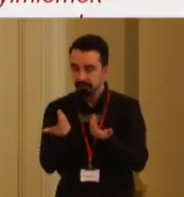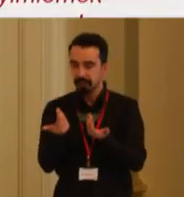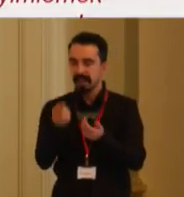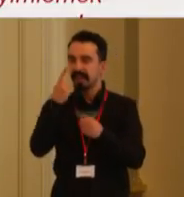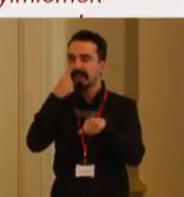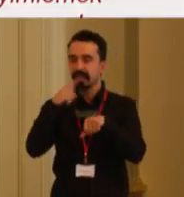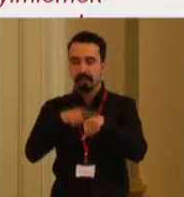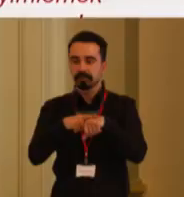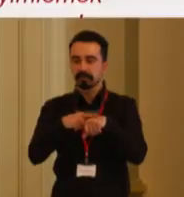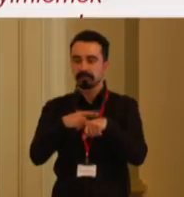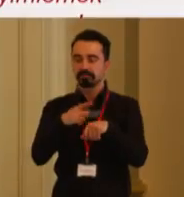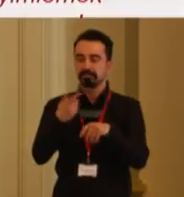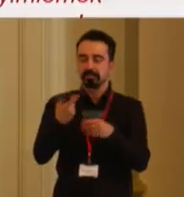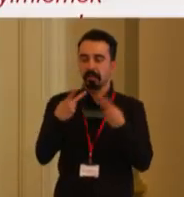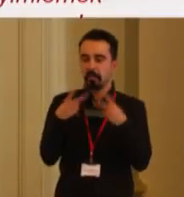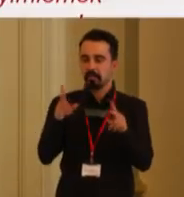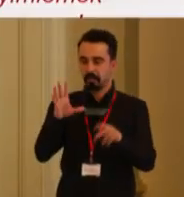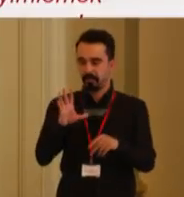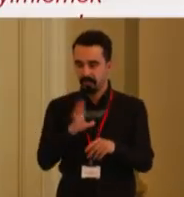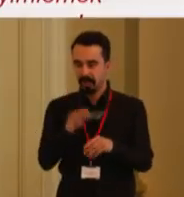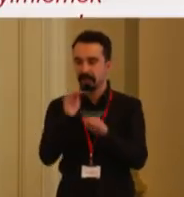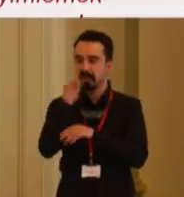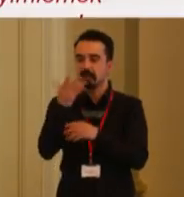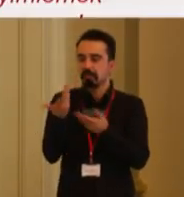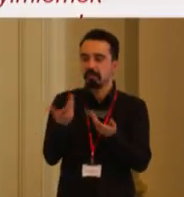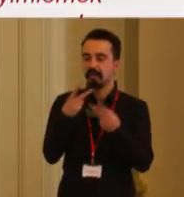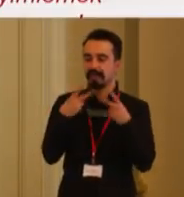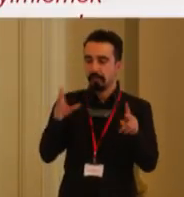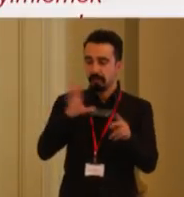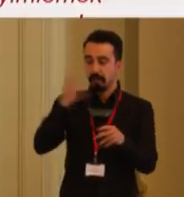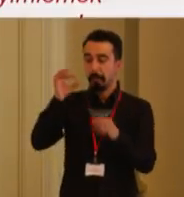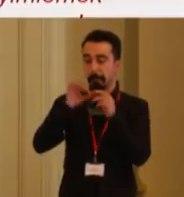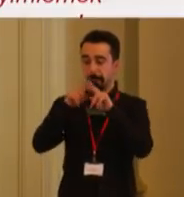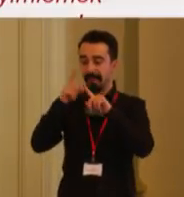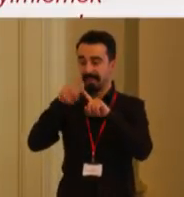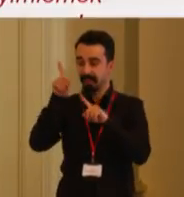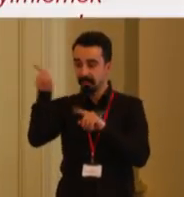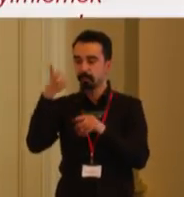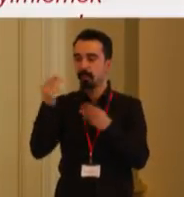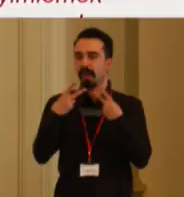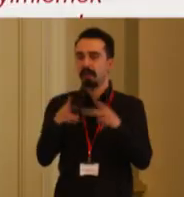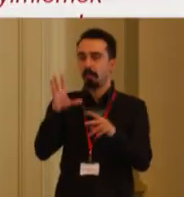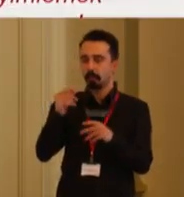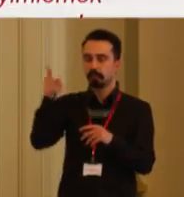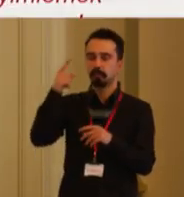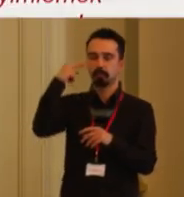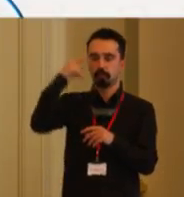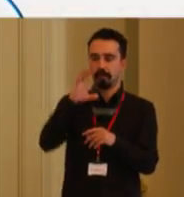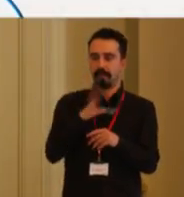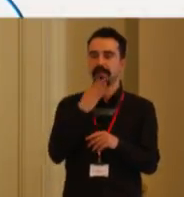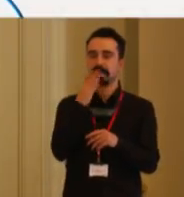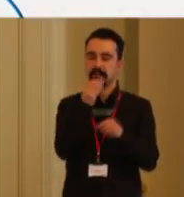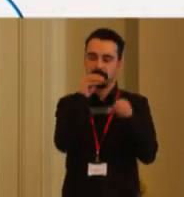countries. This is for better education, better job opportunities, for more freedoms, liberties, and better